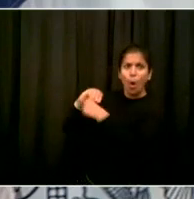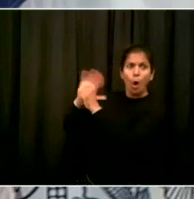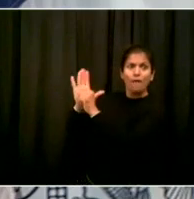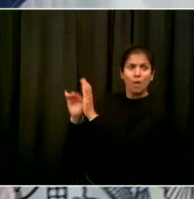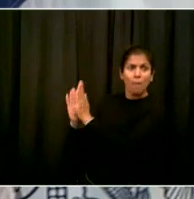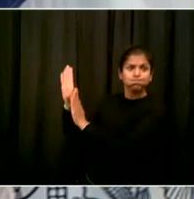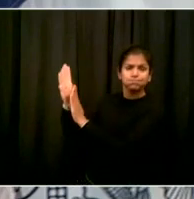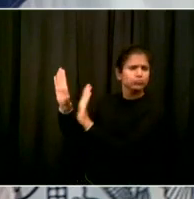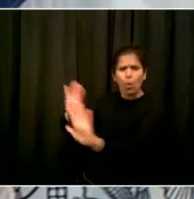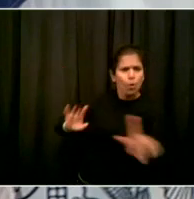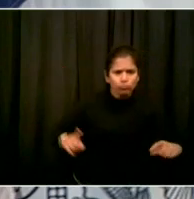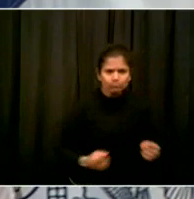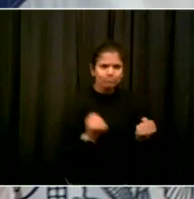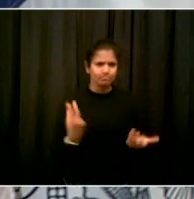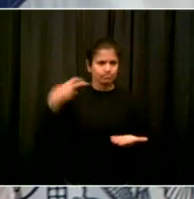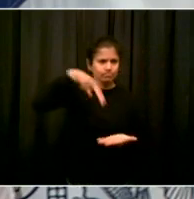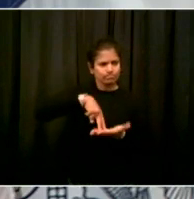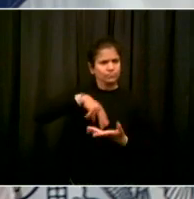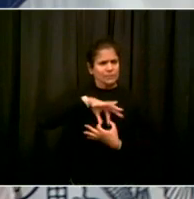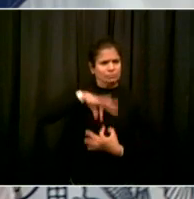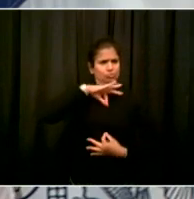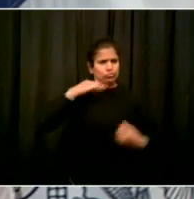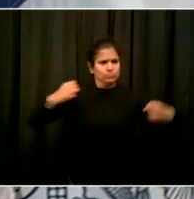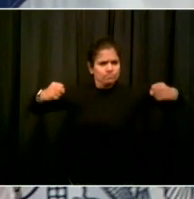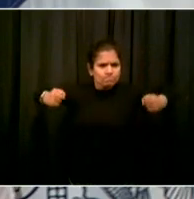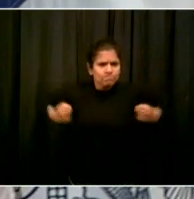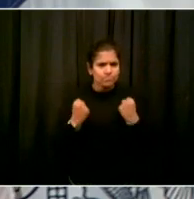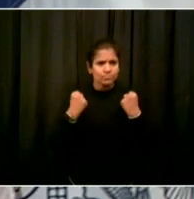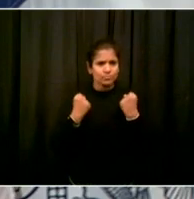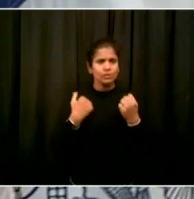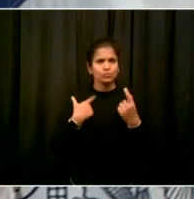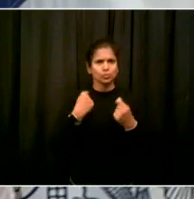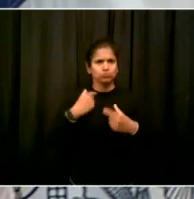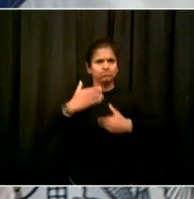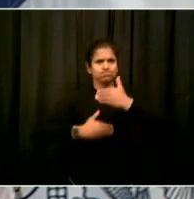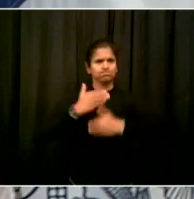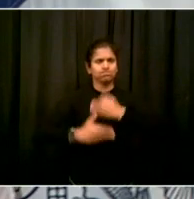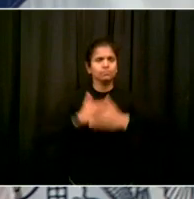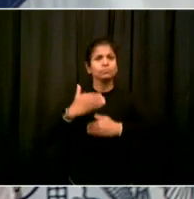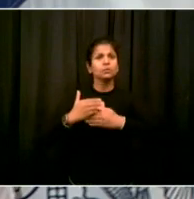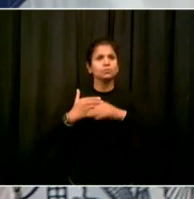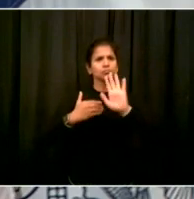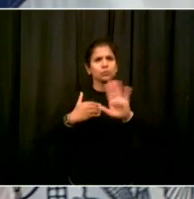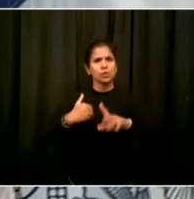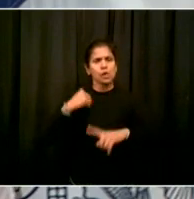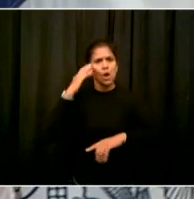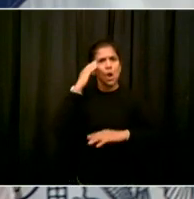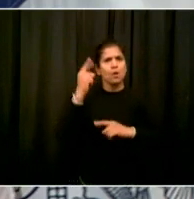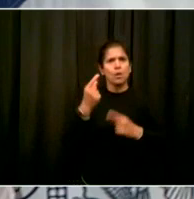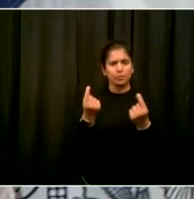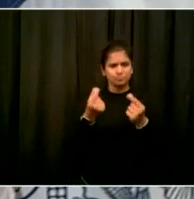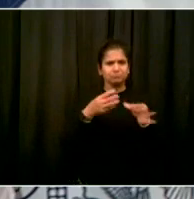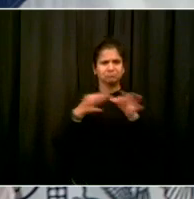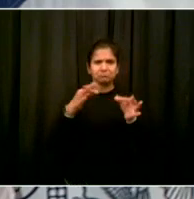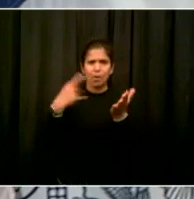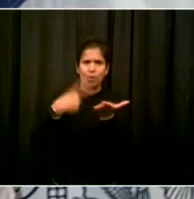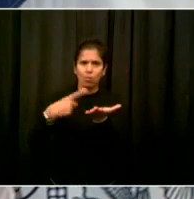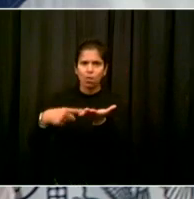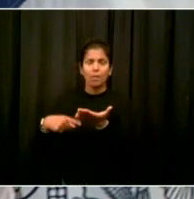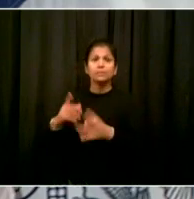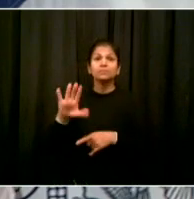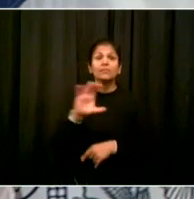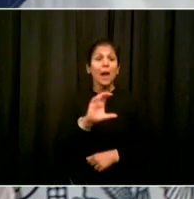in working together with our police to protect all of us, to keep this city safe. Today we're going to talk